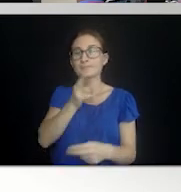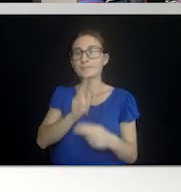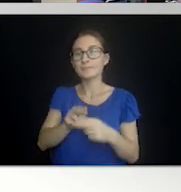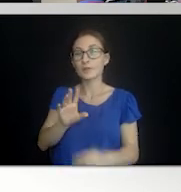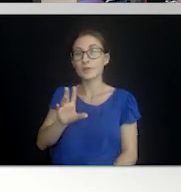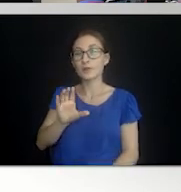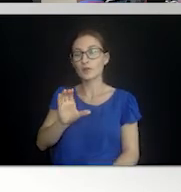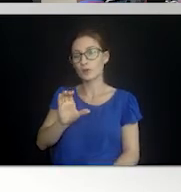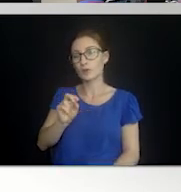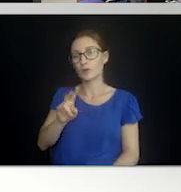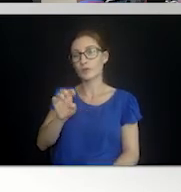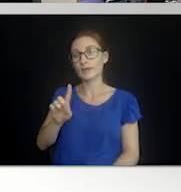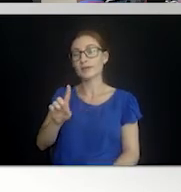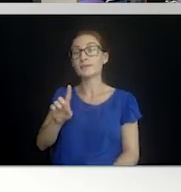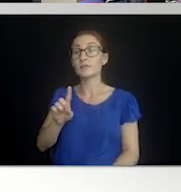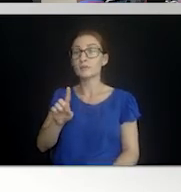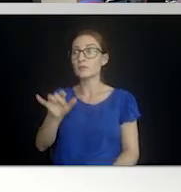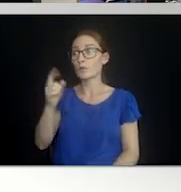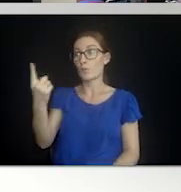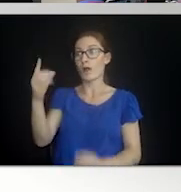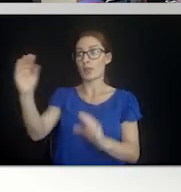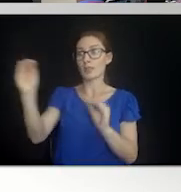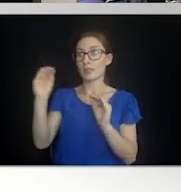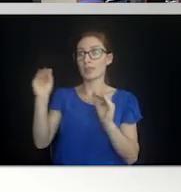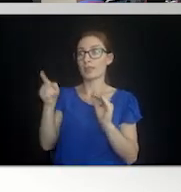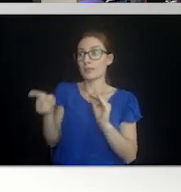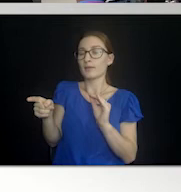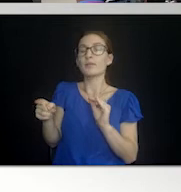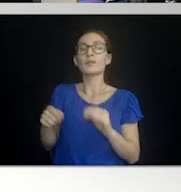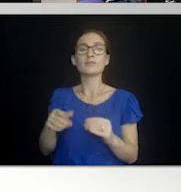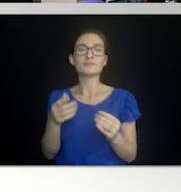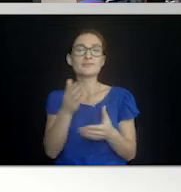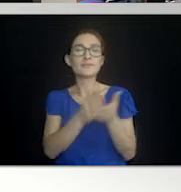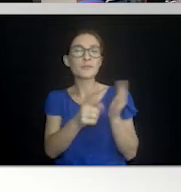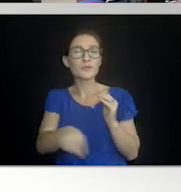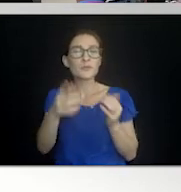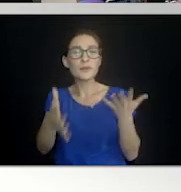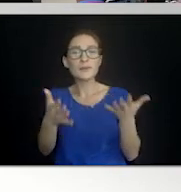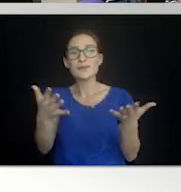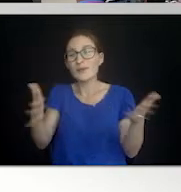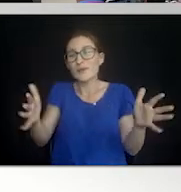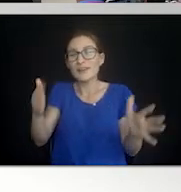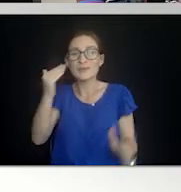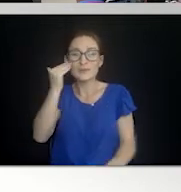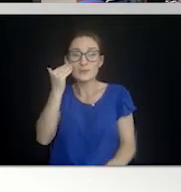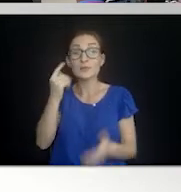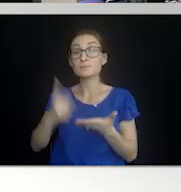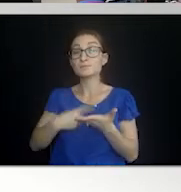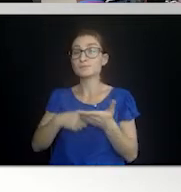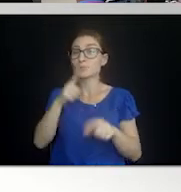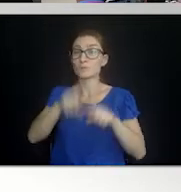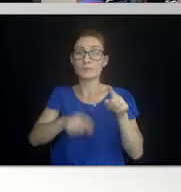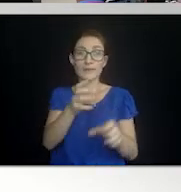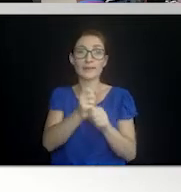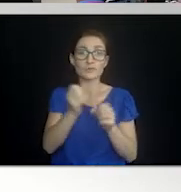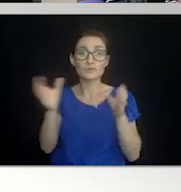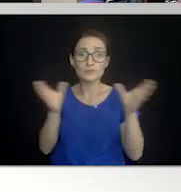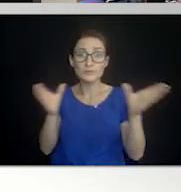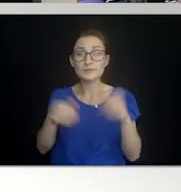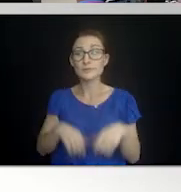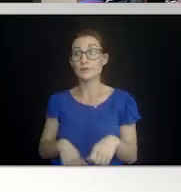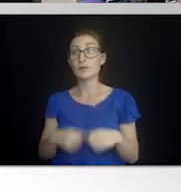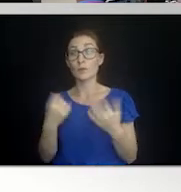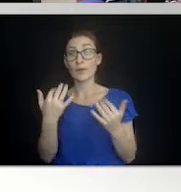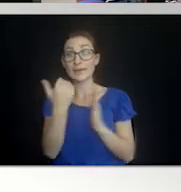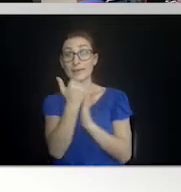I mentioned COVID, and another valuable lesson COVID has taught us is something a lot of you already know about. Sometimes we can't get services.